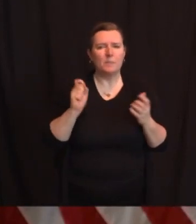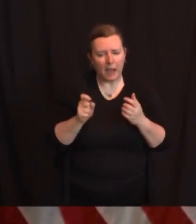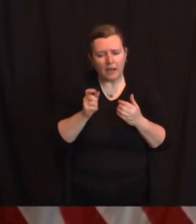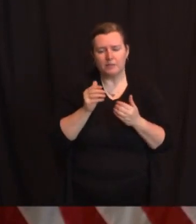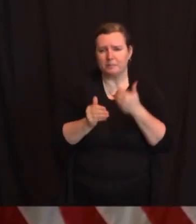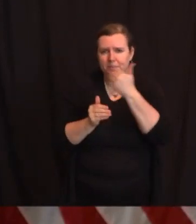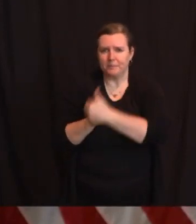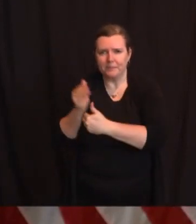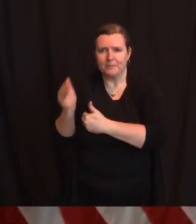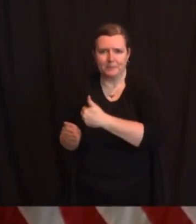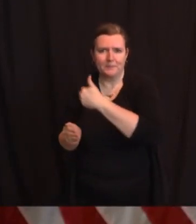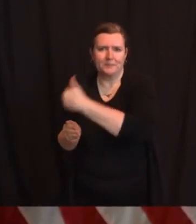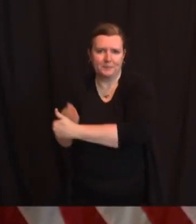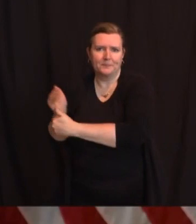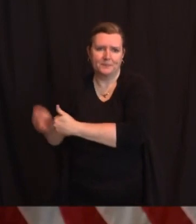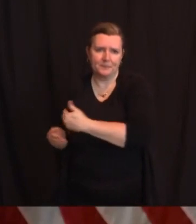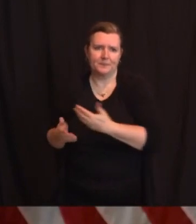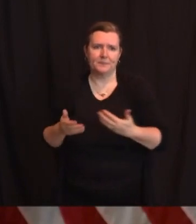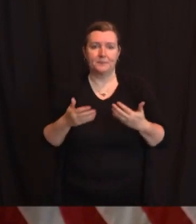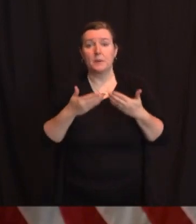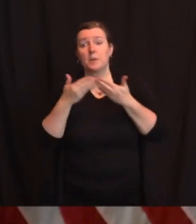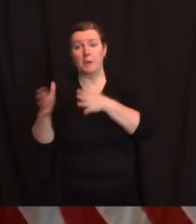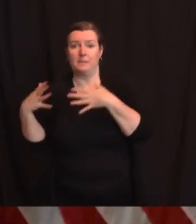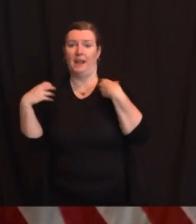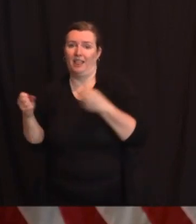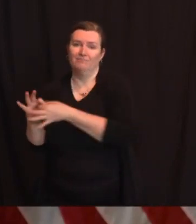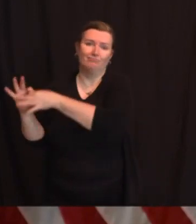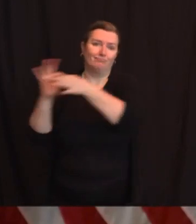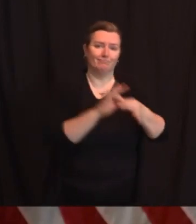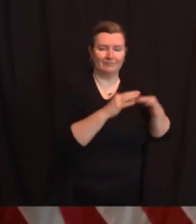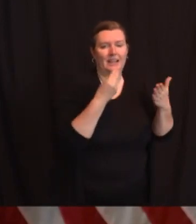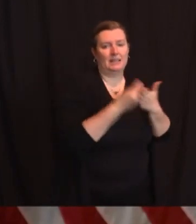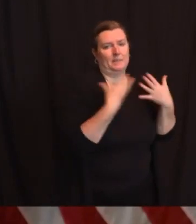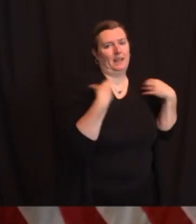Again, public health creates economic health, and that's the